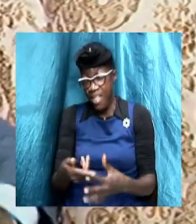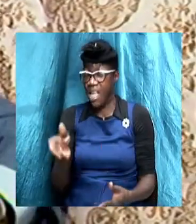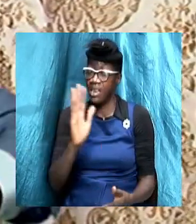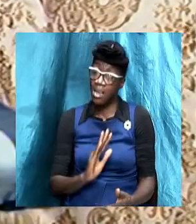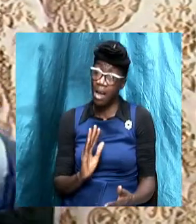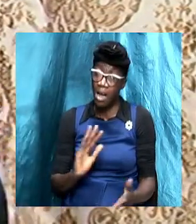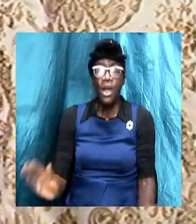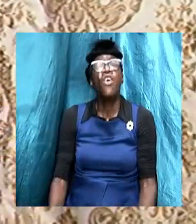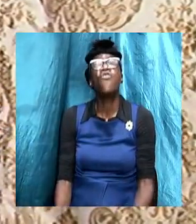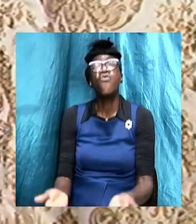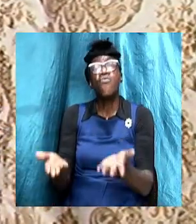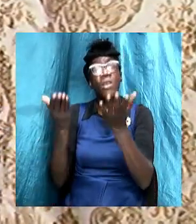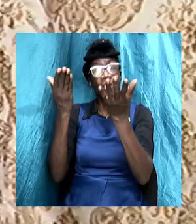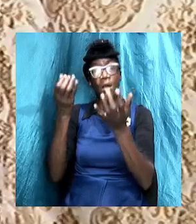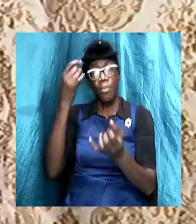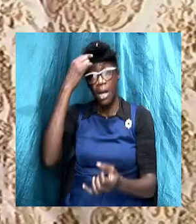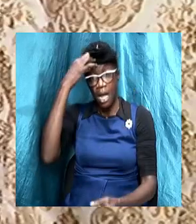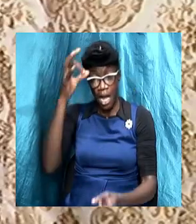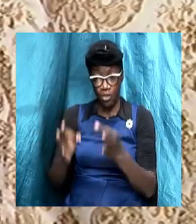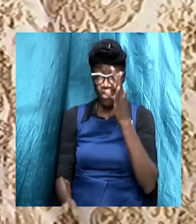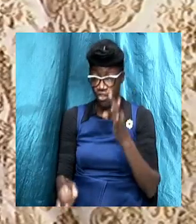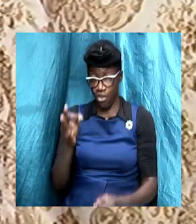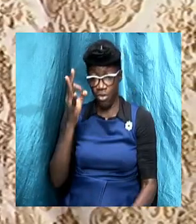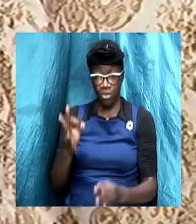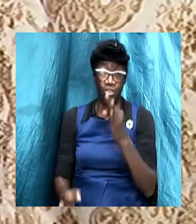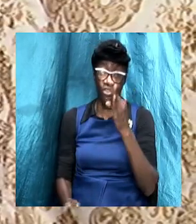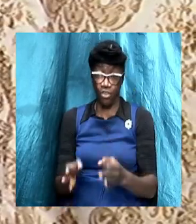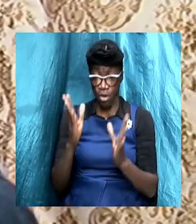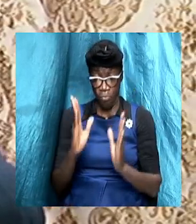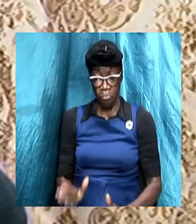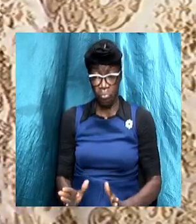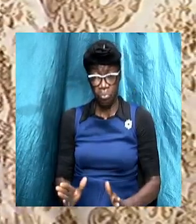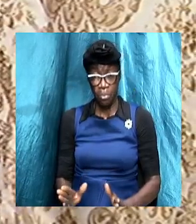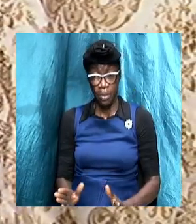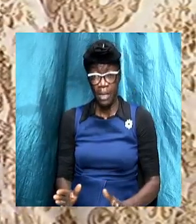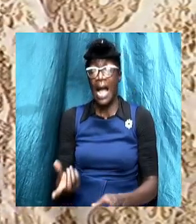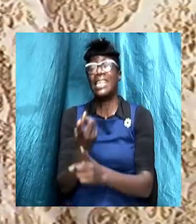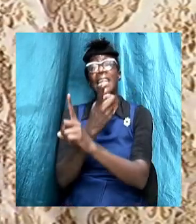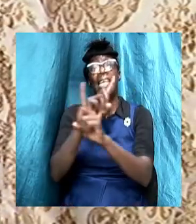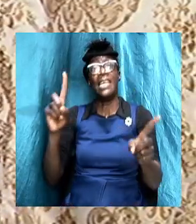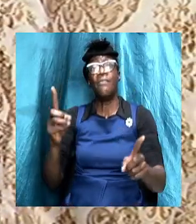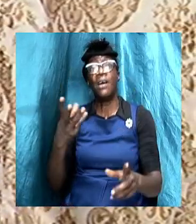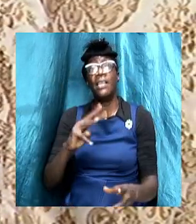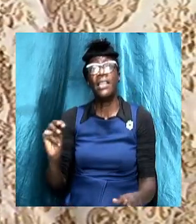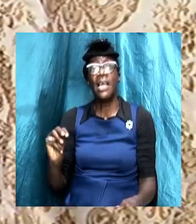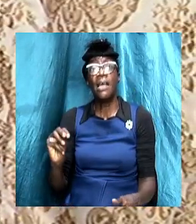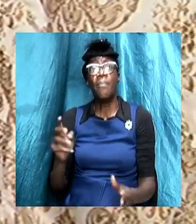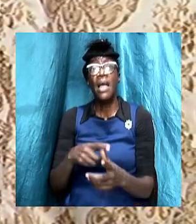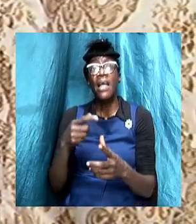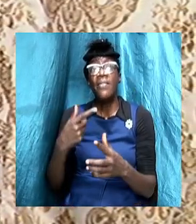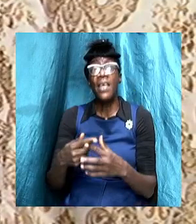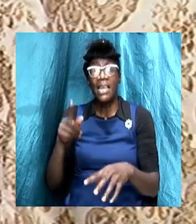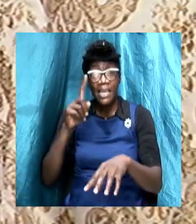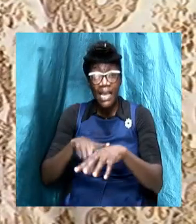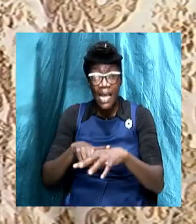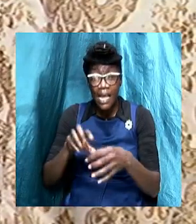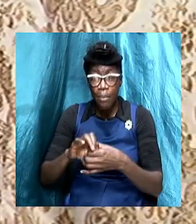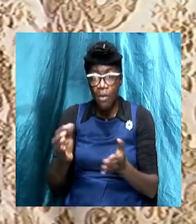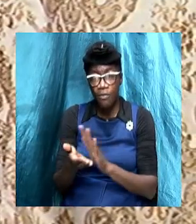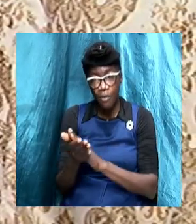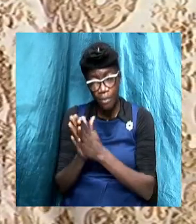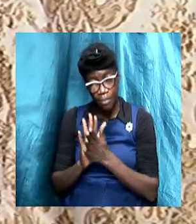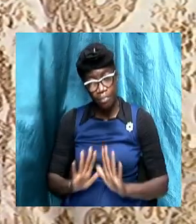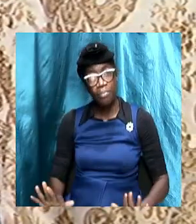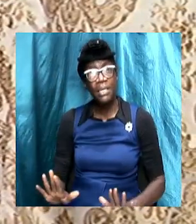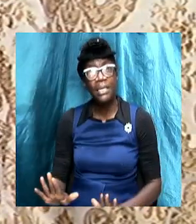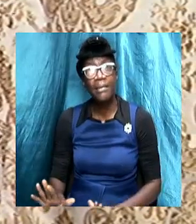risen up a judge. And this judge would have come and would have delivered them. And then there would be a time of peace. And guess